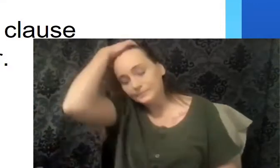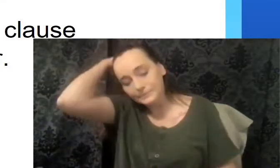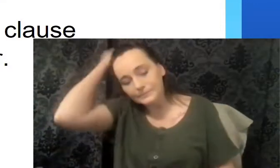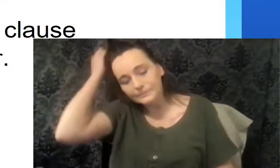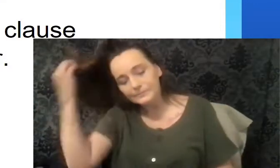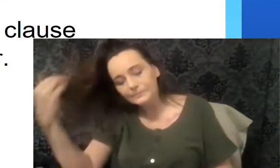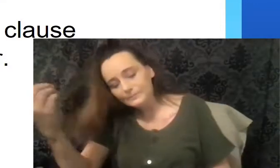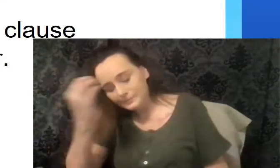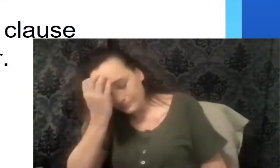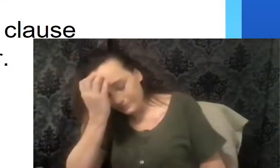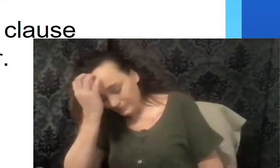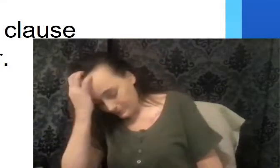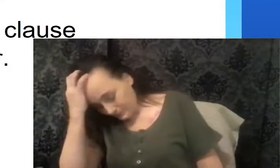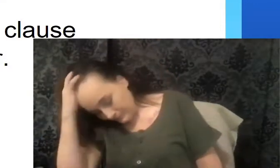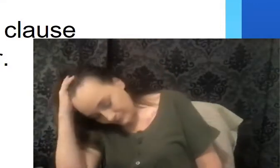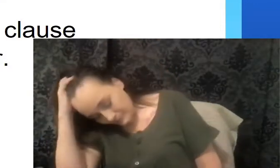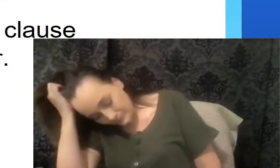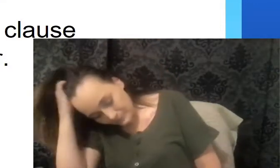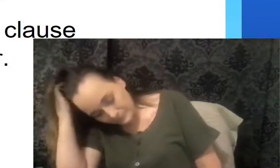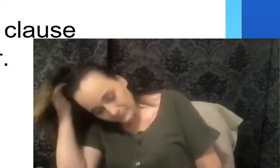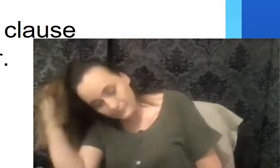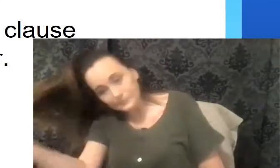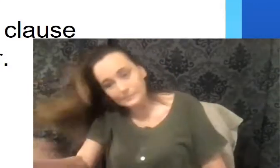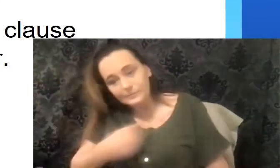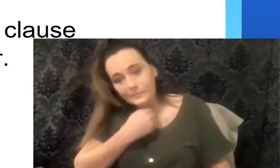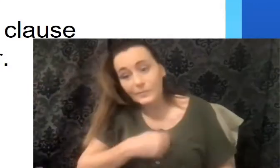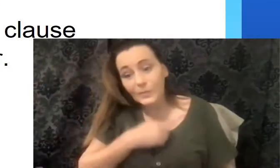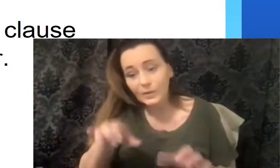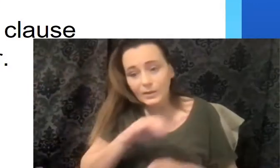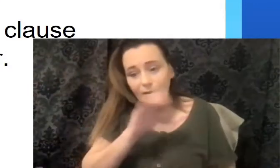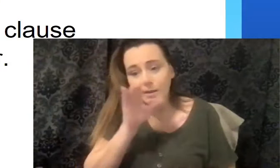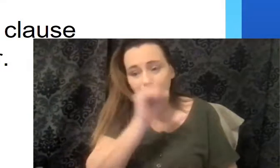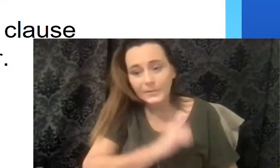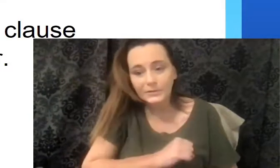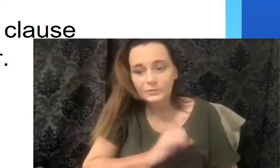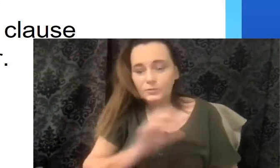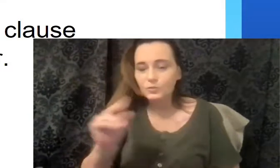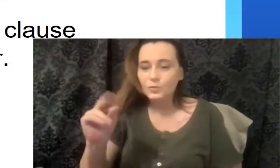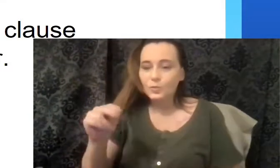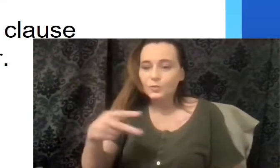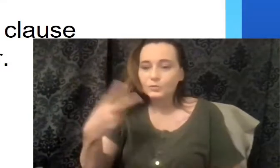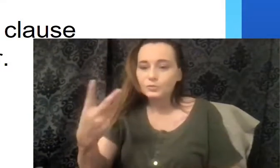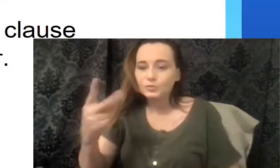I'm sorry. Did I miss something? No, it was the two questions.